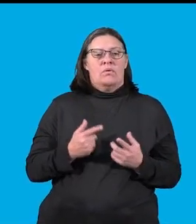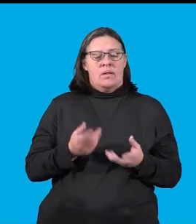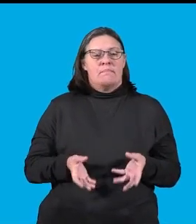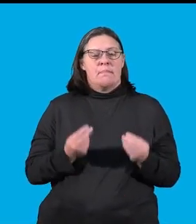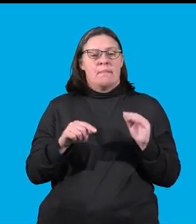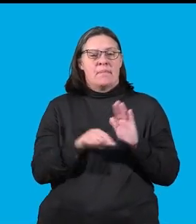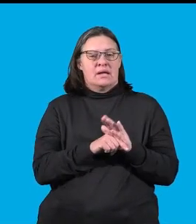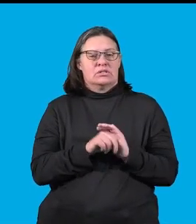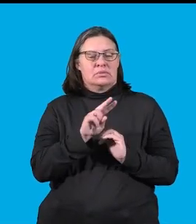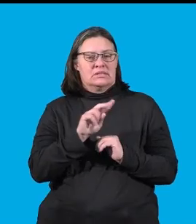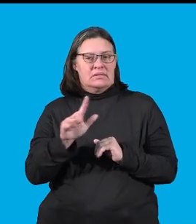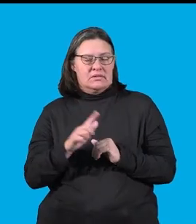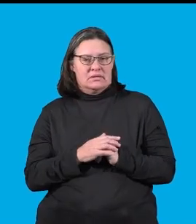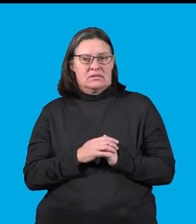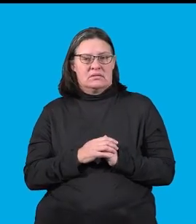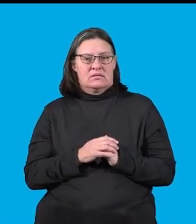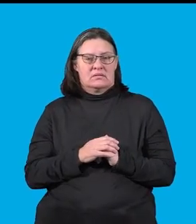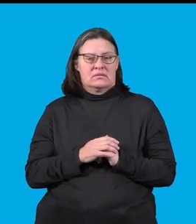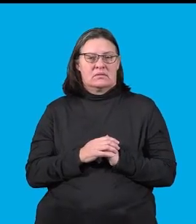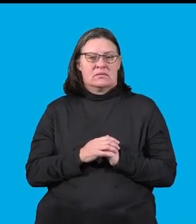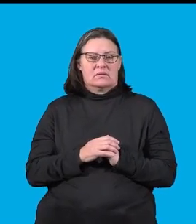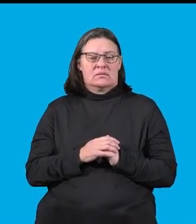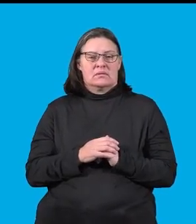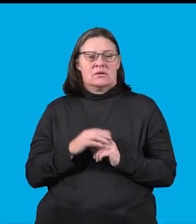So we're going to get minus 27